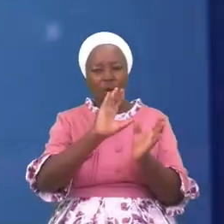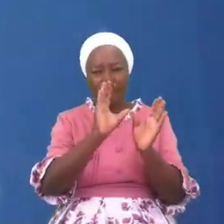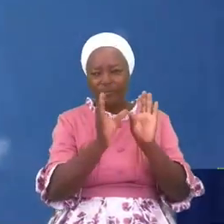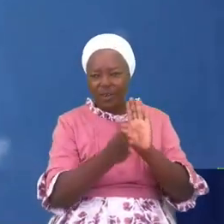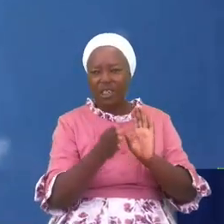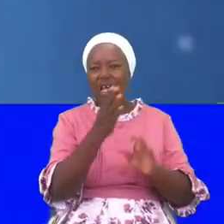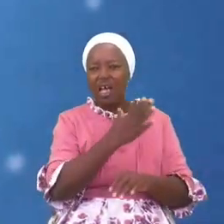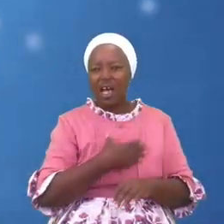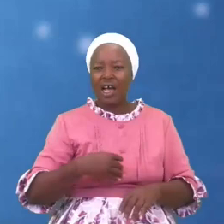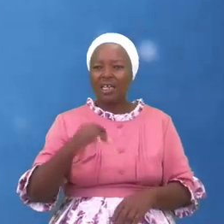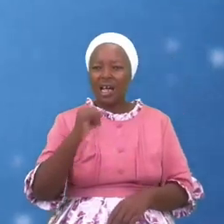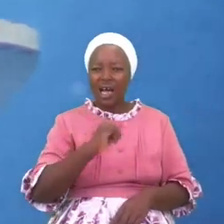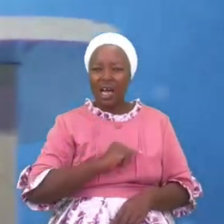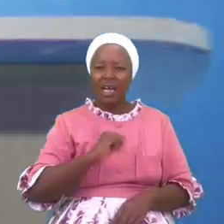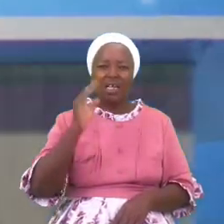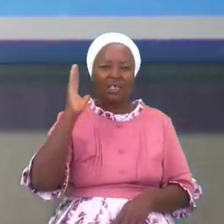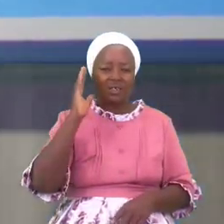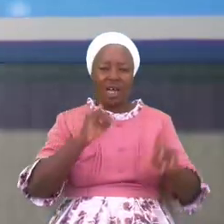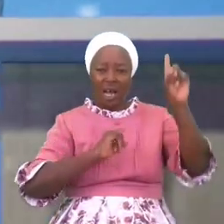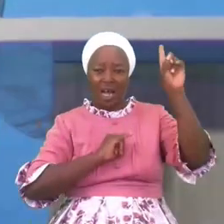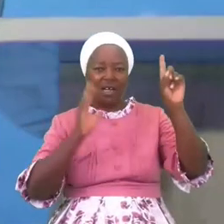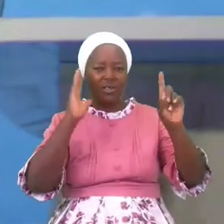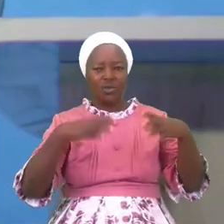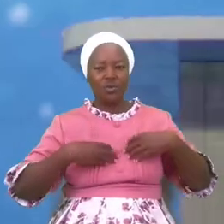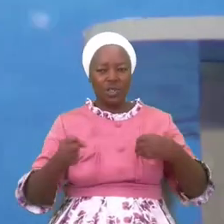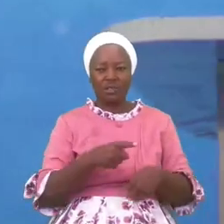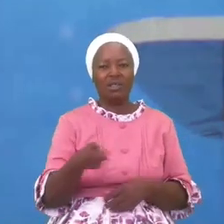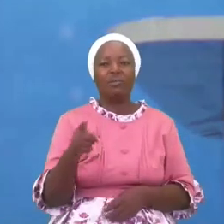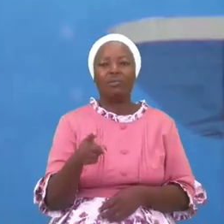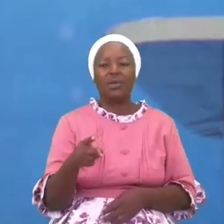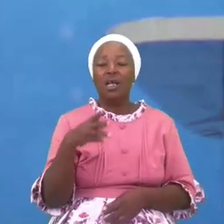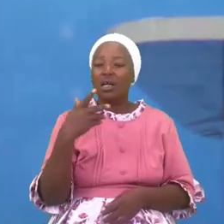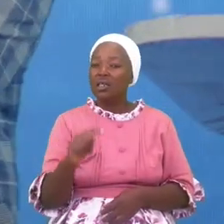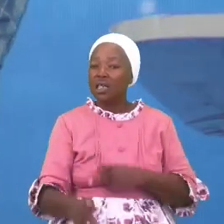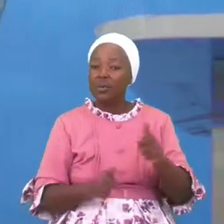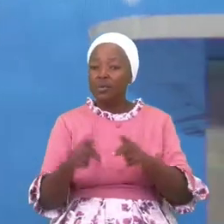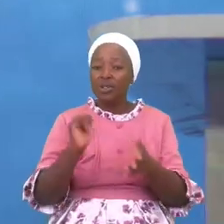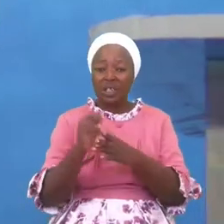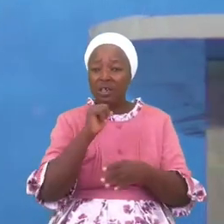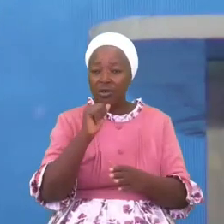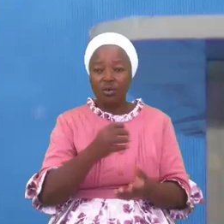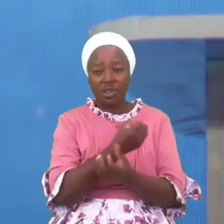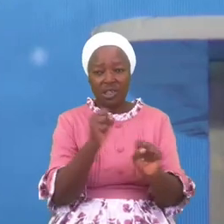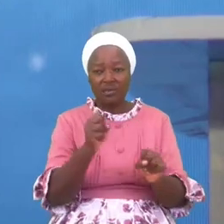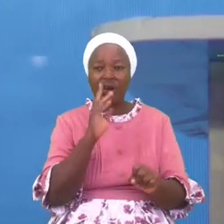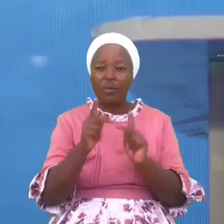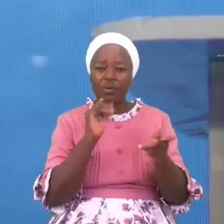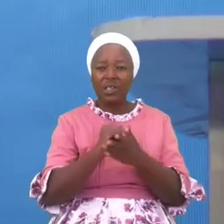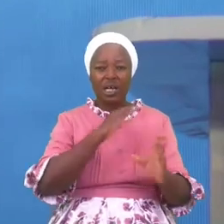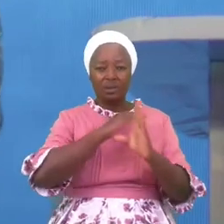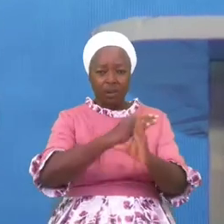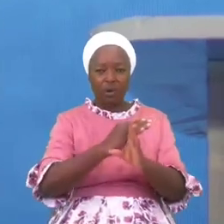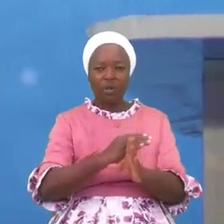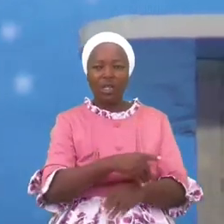them. The people who are not converted, they are the people that block their own ways. And the people who are not healed, they